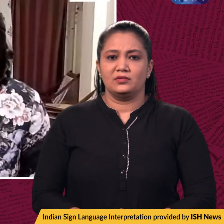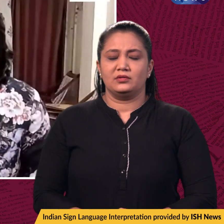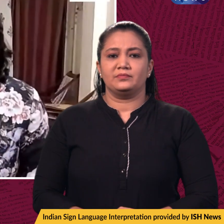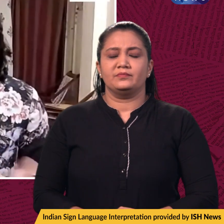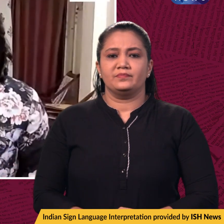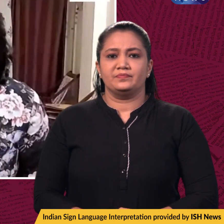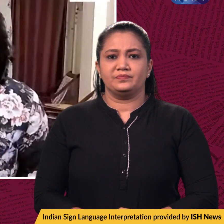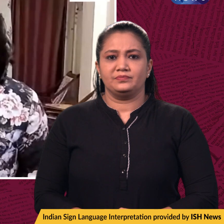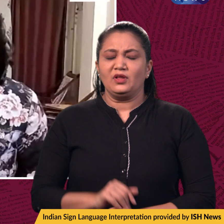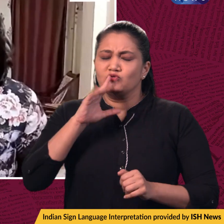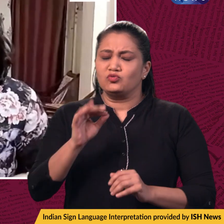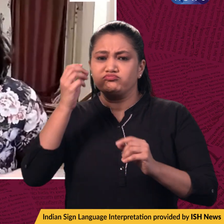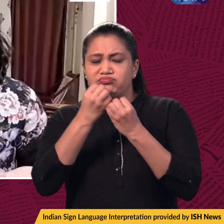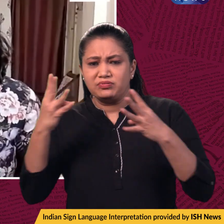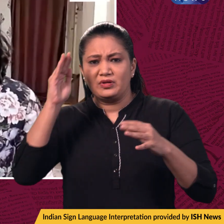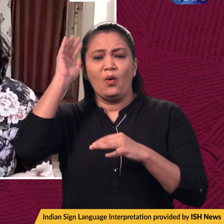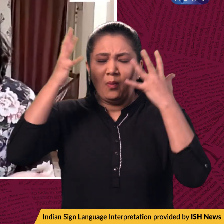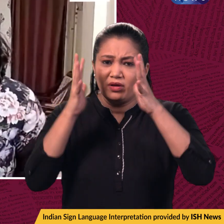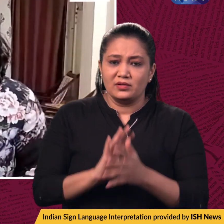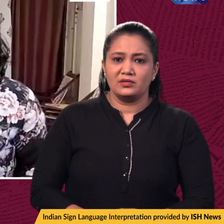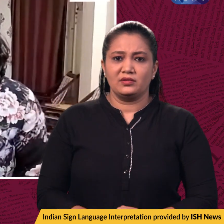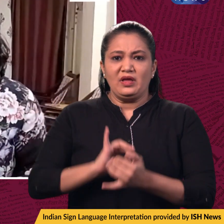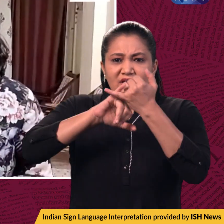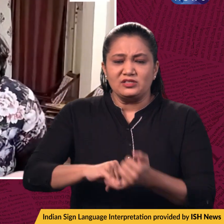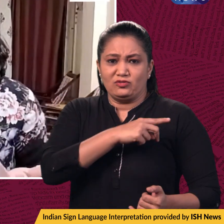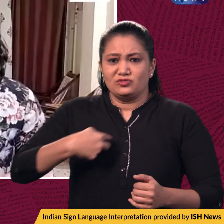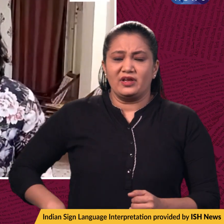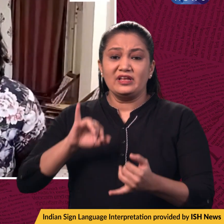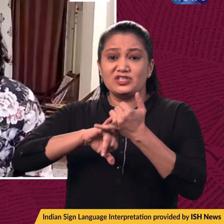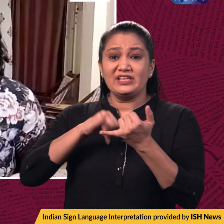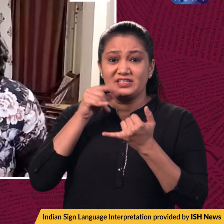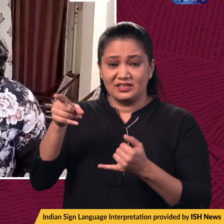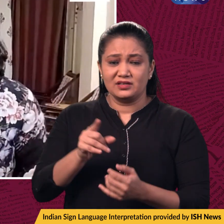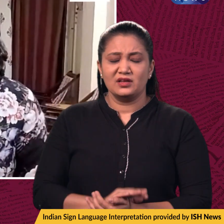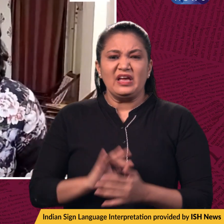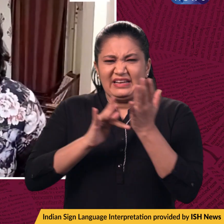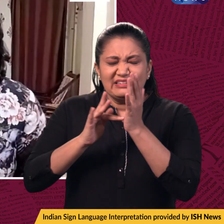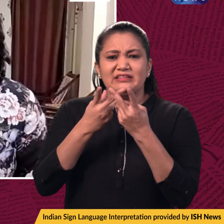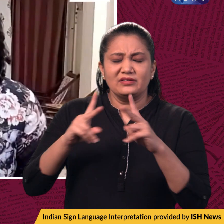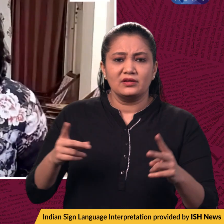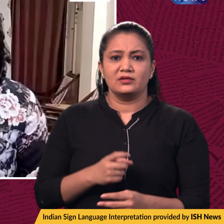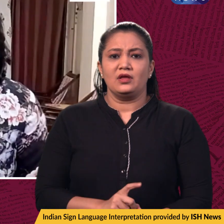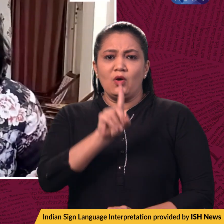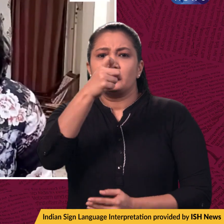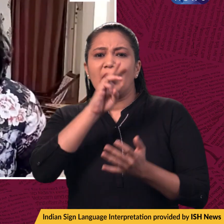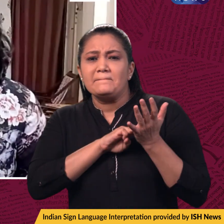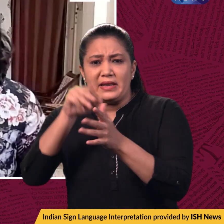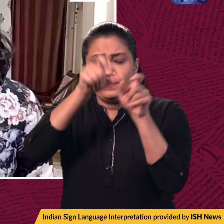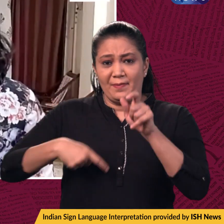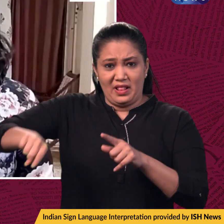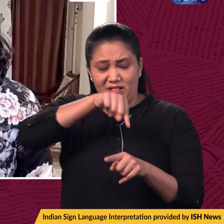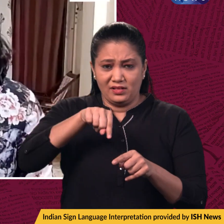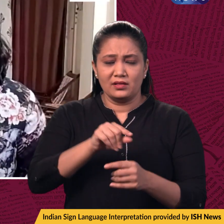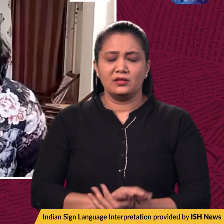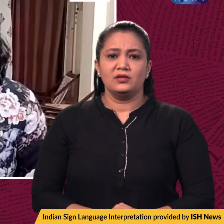epidemiologists saying that it is worrying. The southern Chinese tech hub Shenzhen, home to 17 million